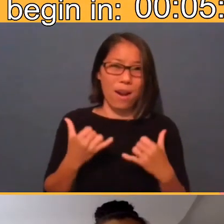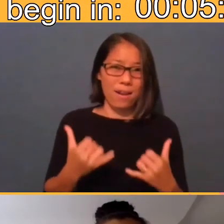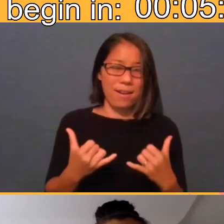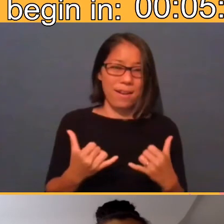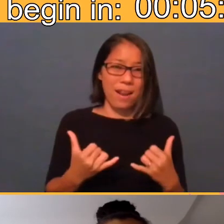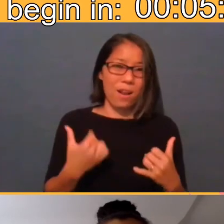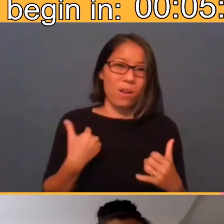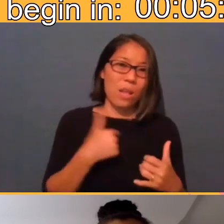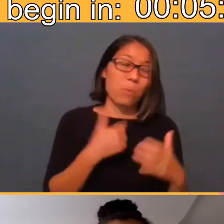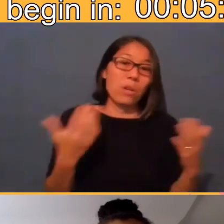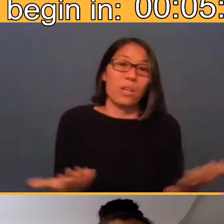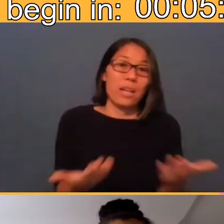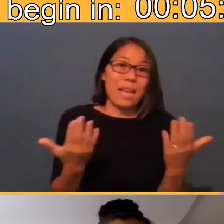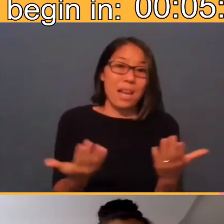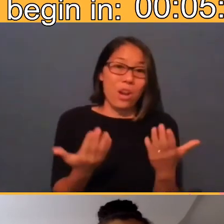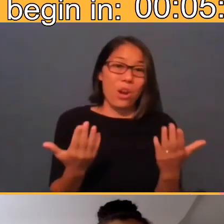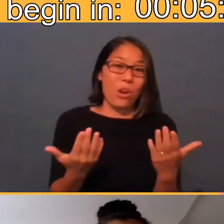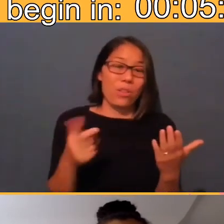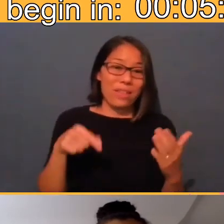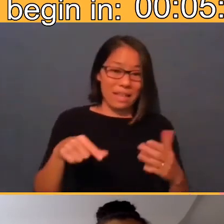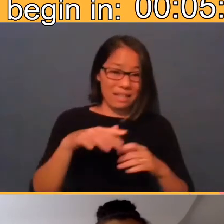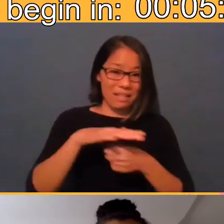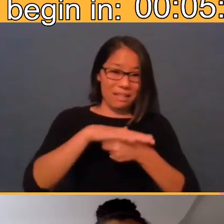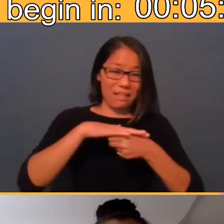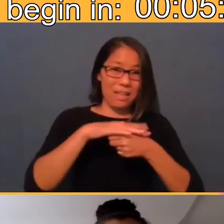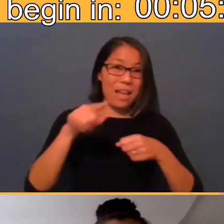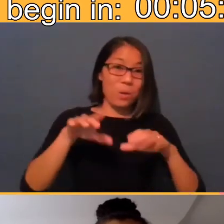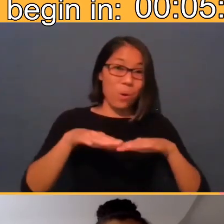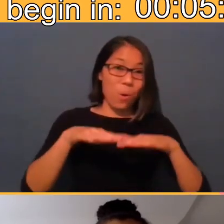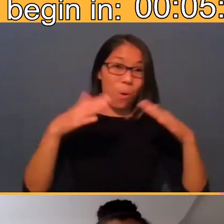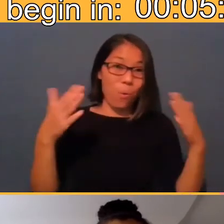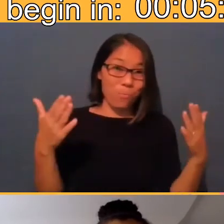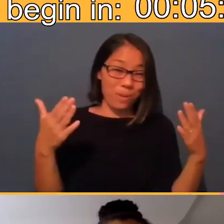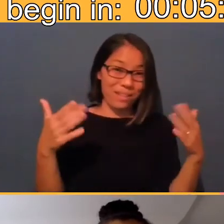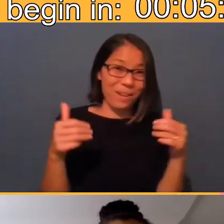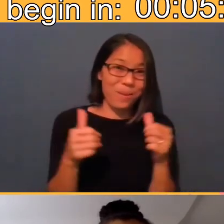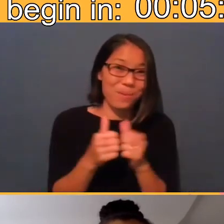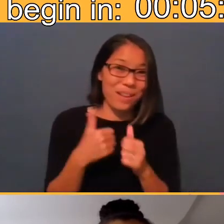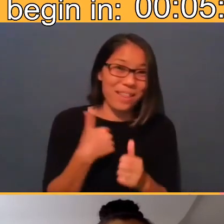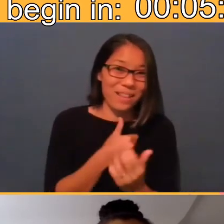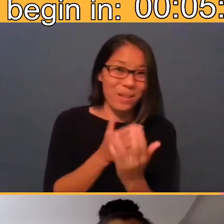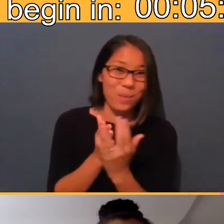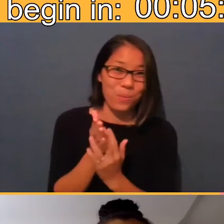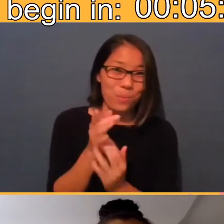that you have opened for with us through you?